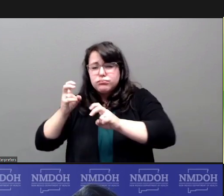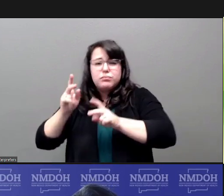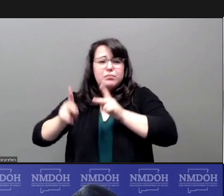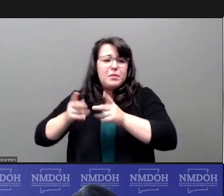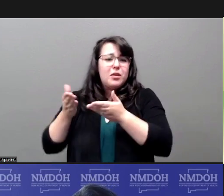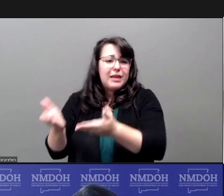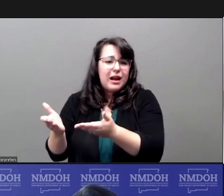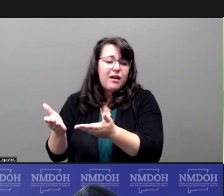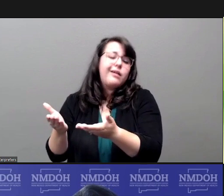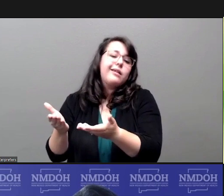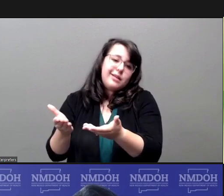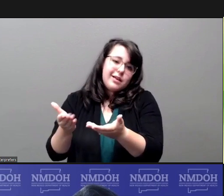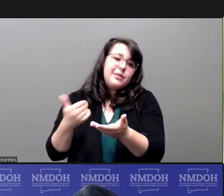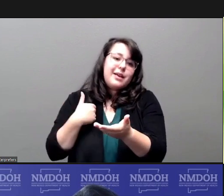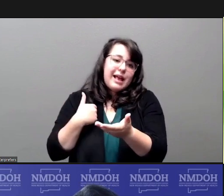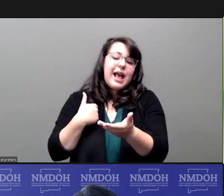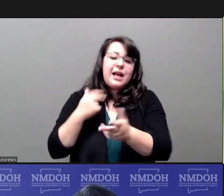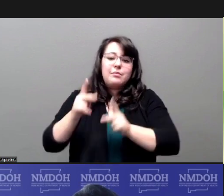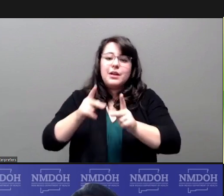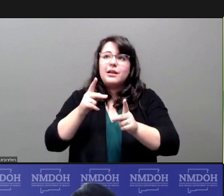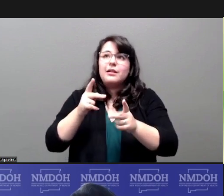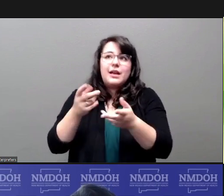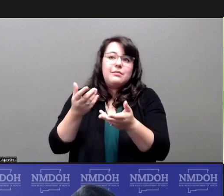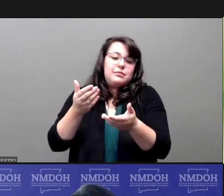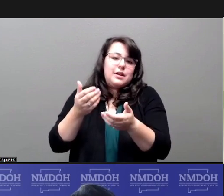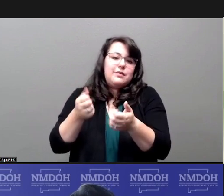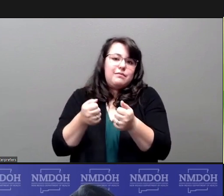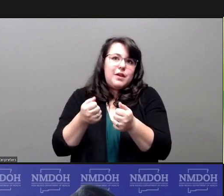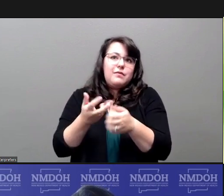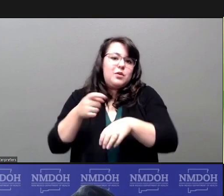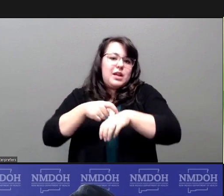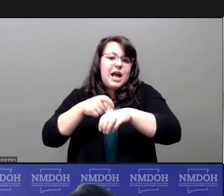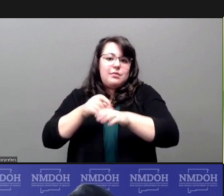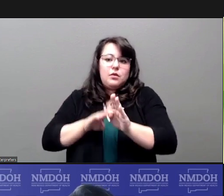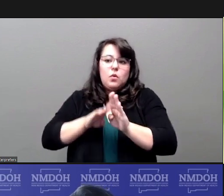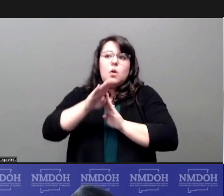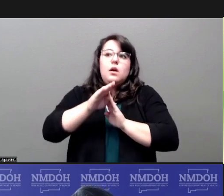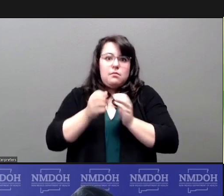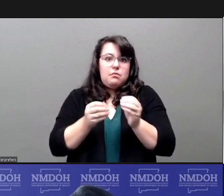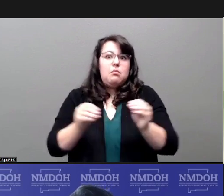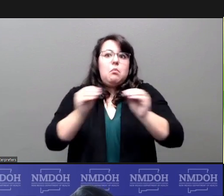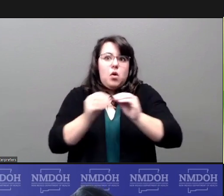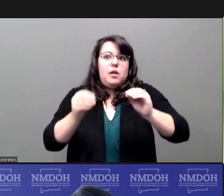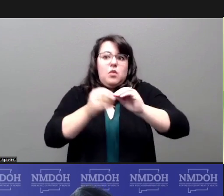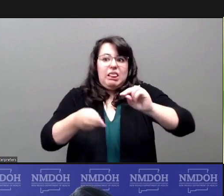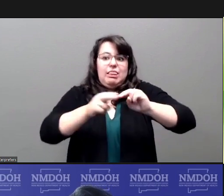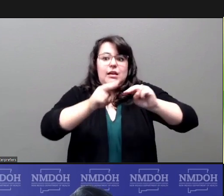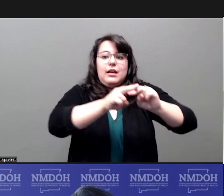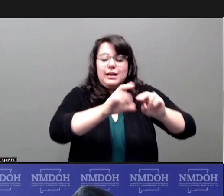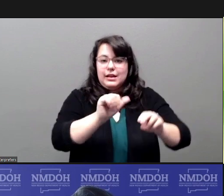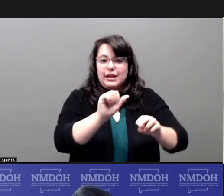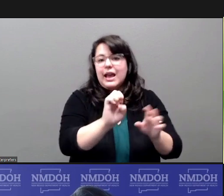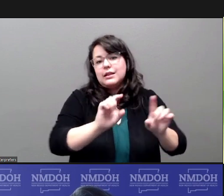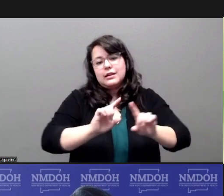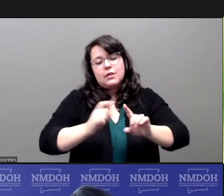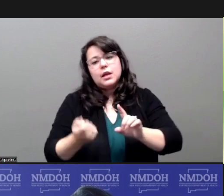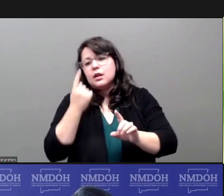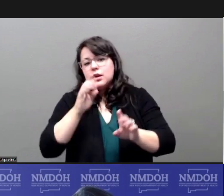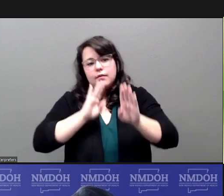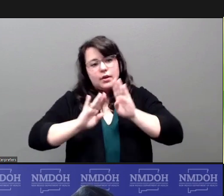some episodes of kind of outbursts and people being really frustrated. We understand your frustration. It is